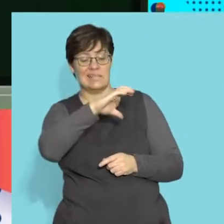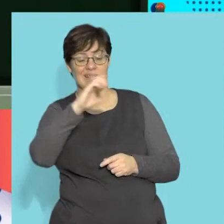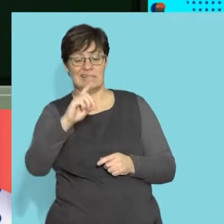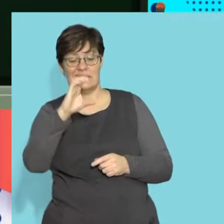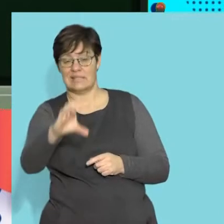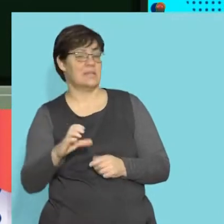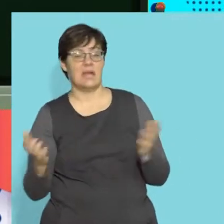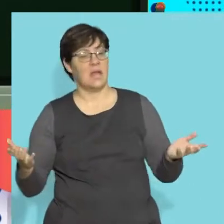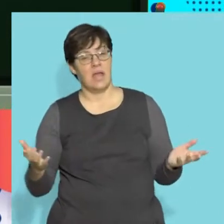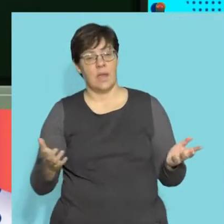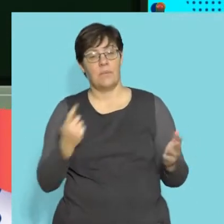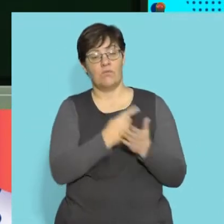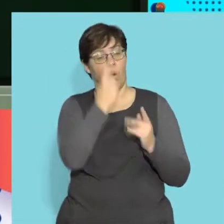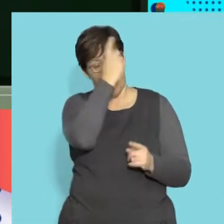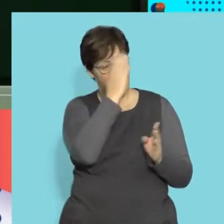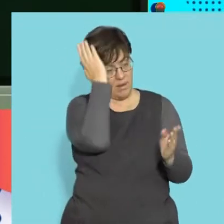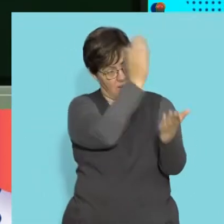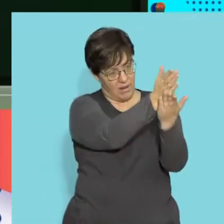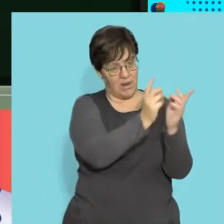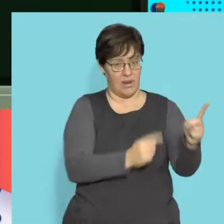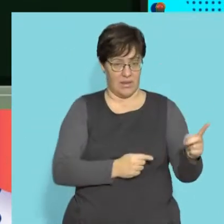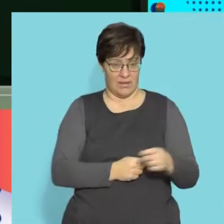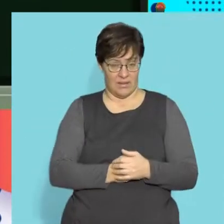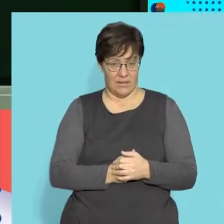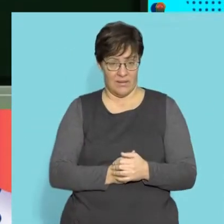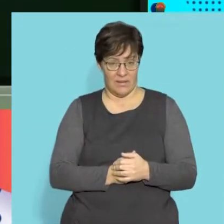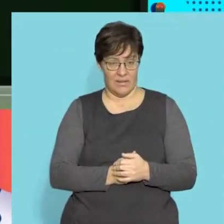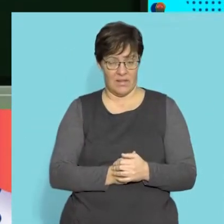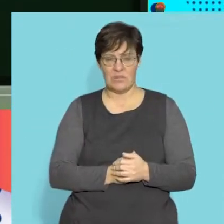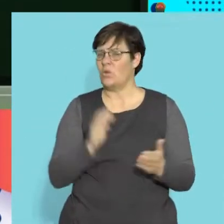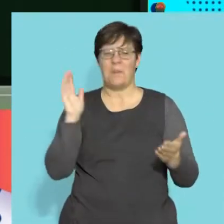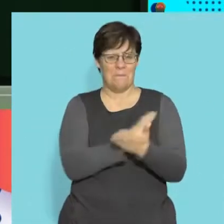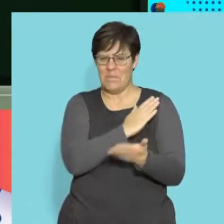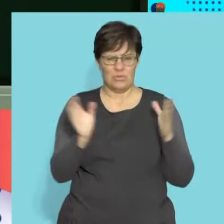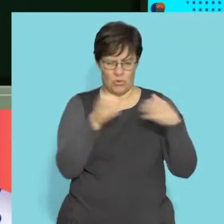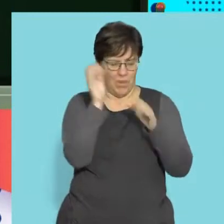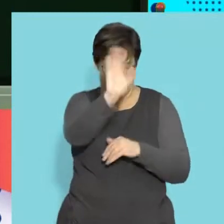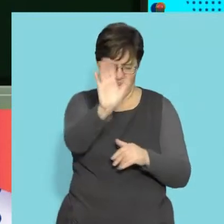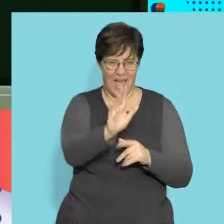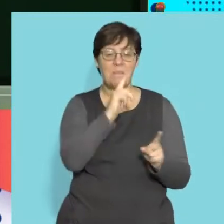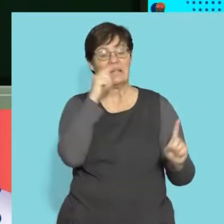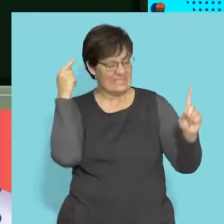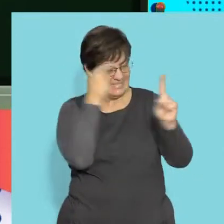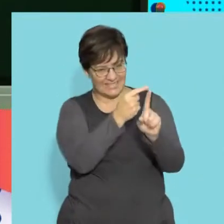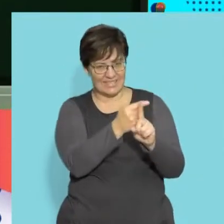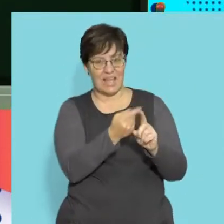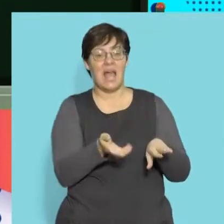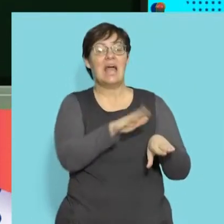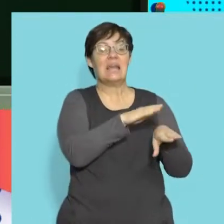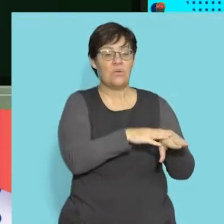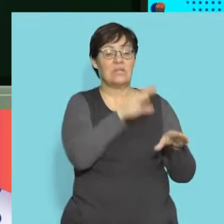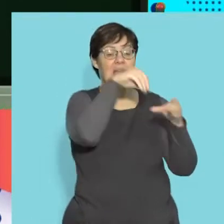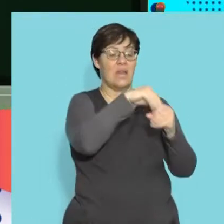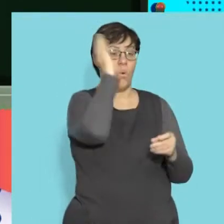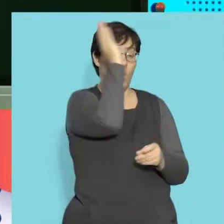about AC, DC, but only about one direction. And that's not a reference to some music group, but